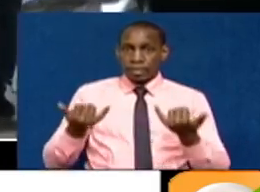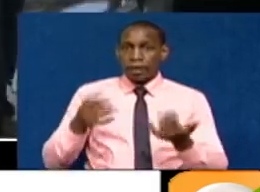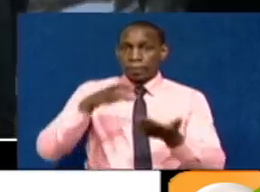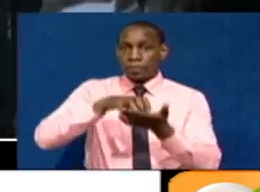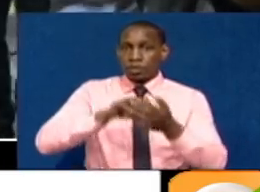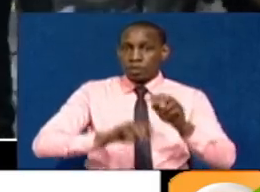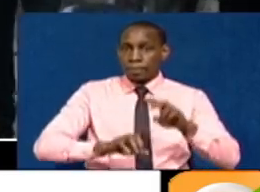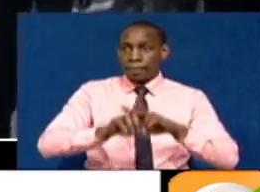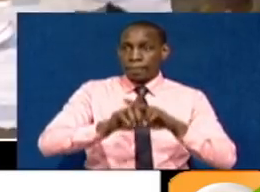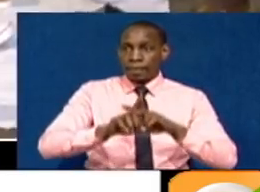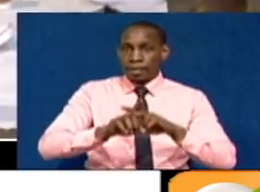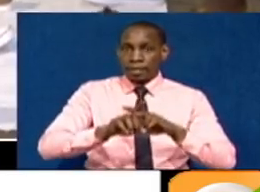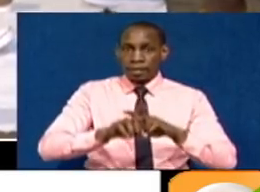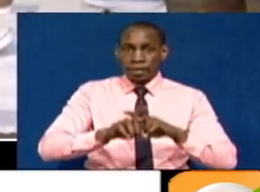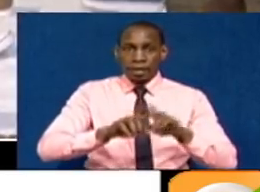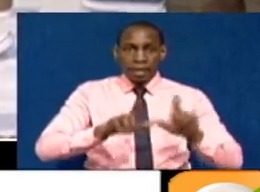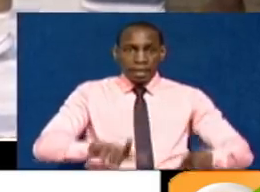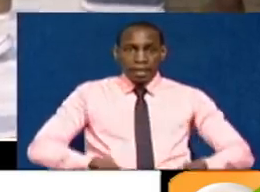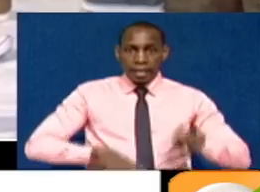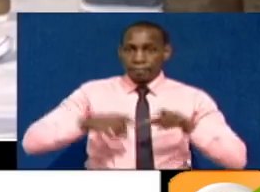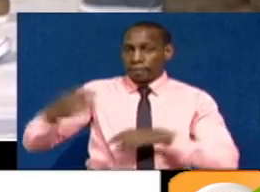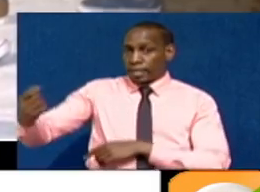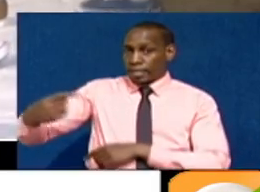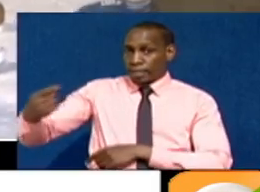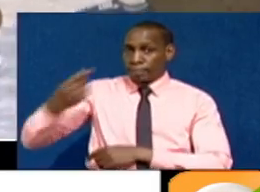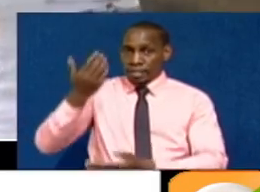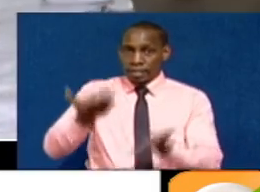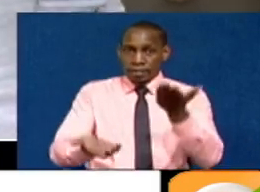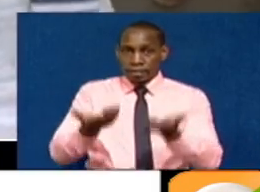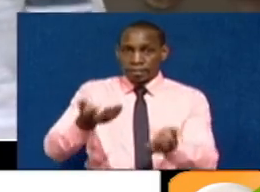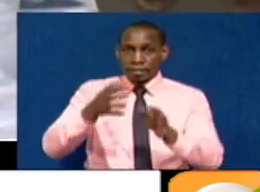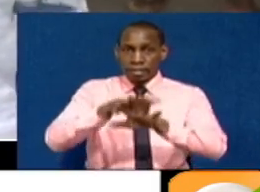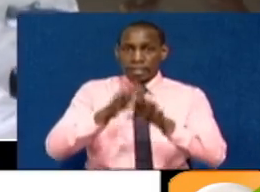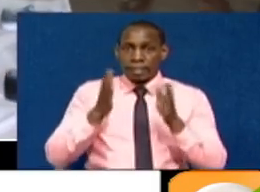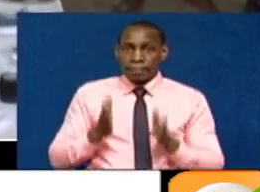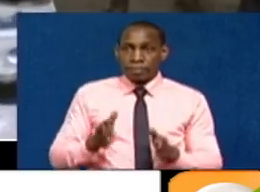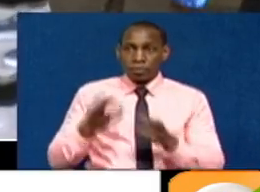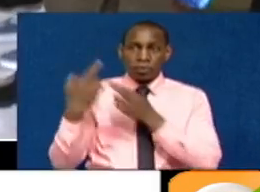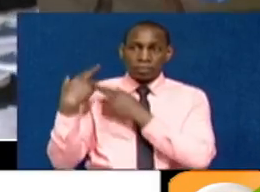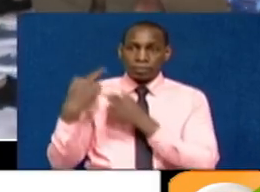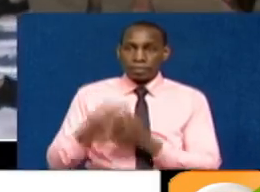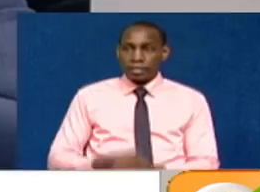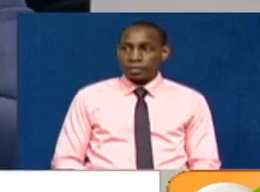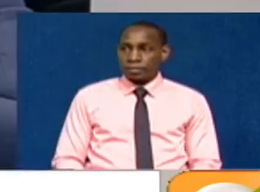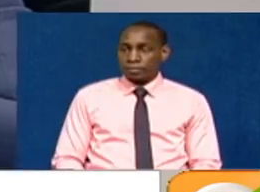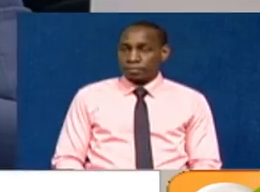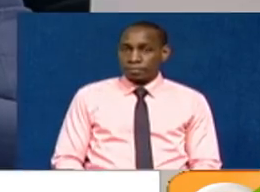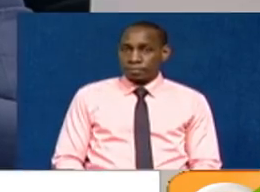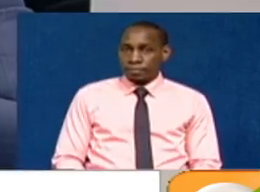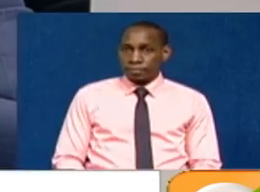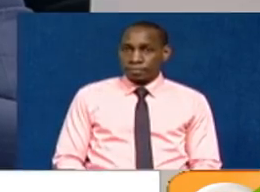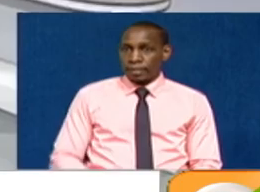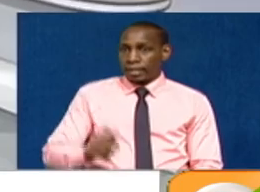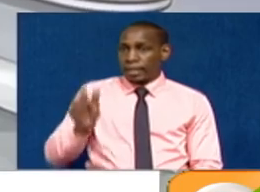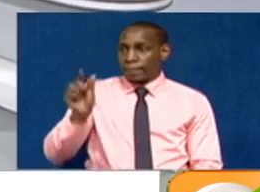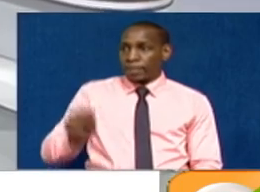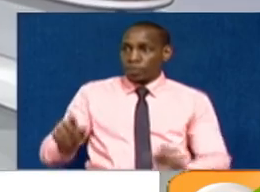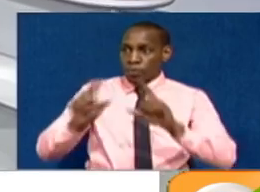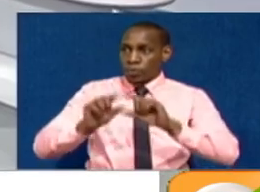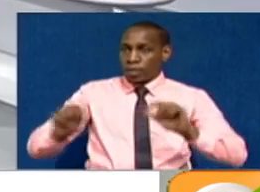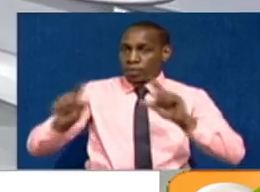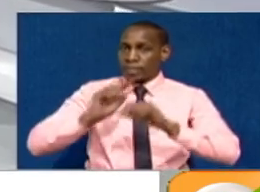where lives and livelihoods side by side, personal responsibility. That's what I would say. Yvonne, you know, there's a guy who says